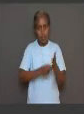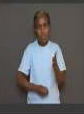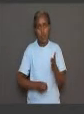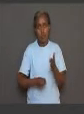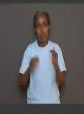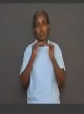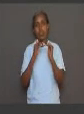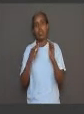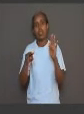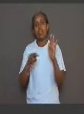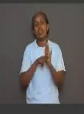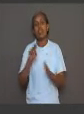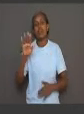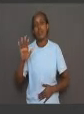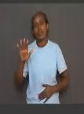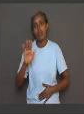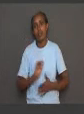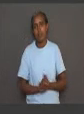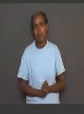is negative 5.